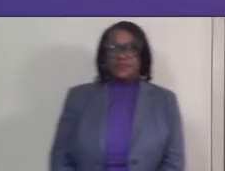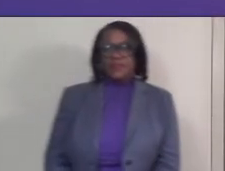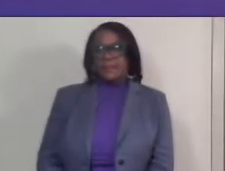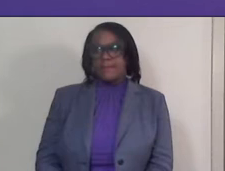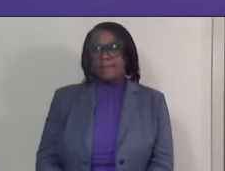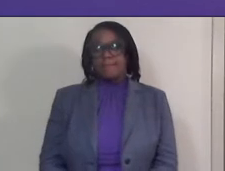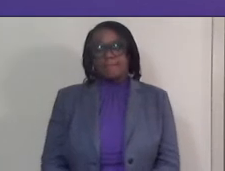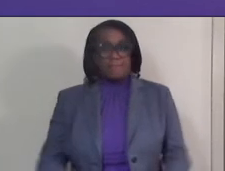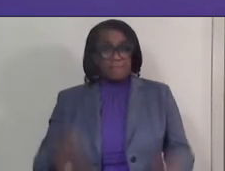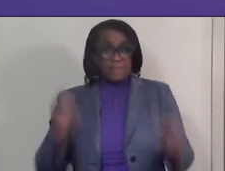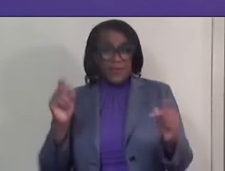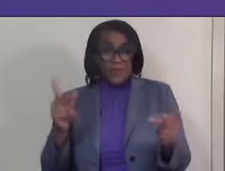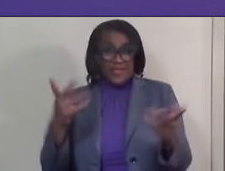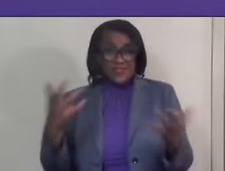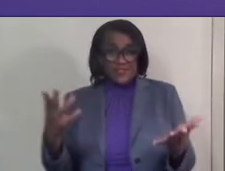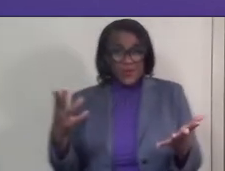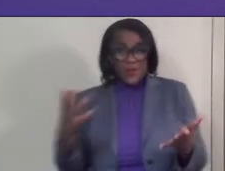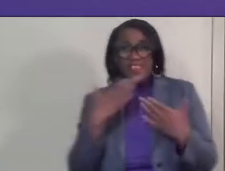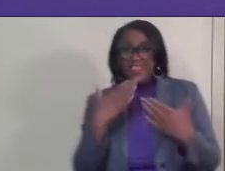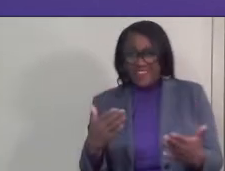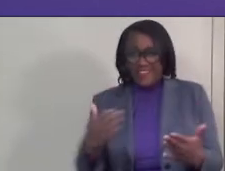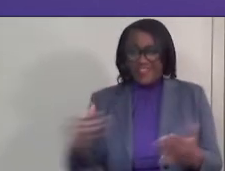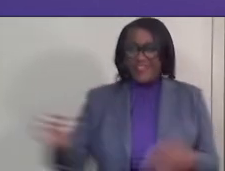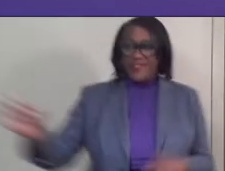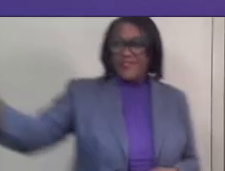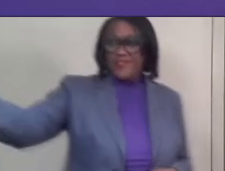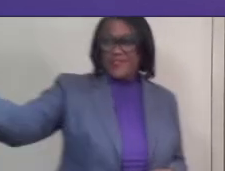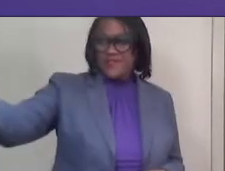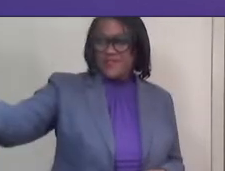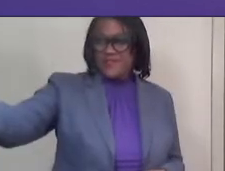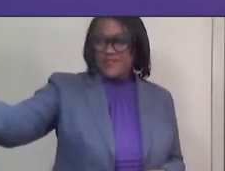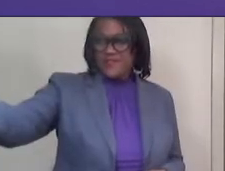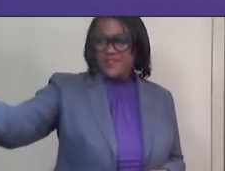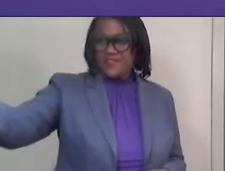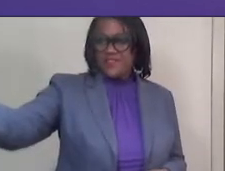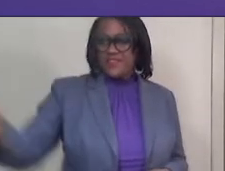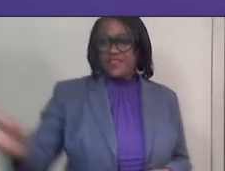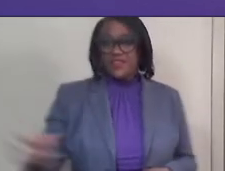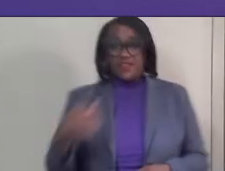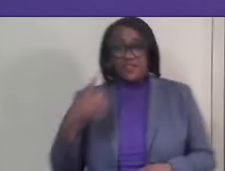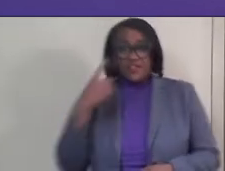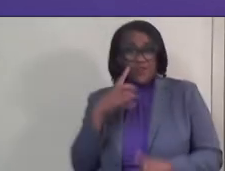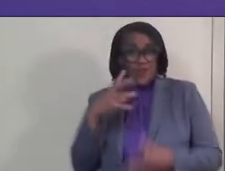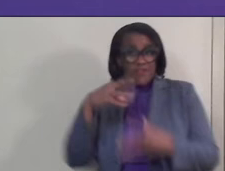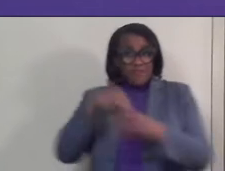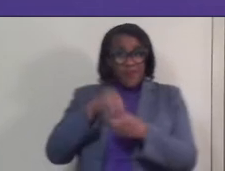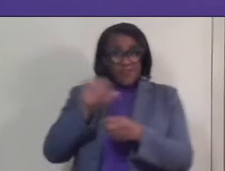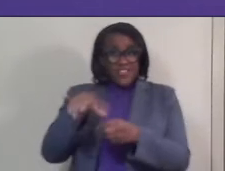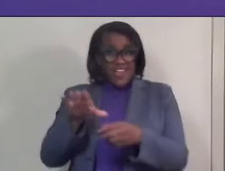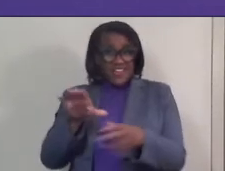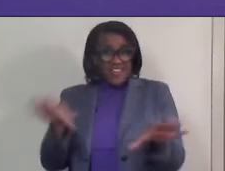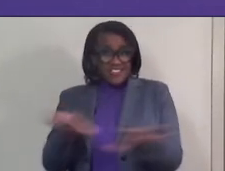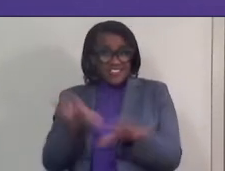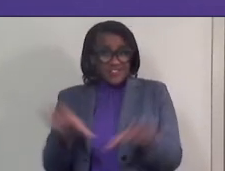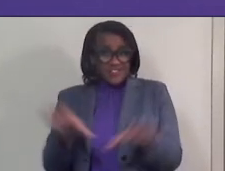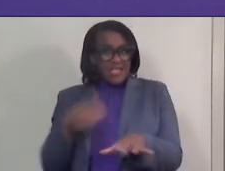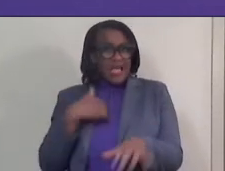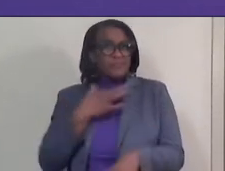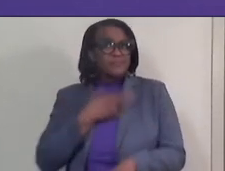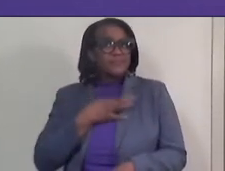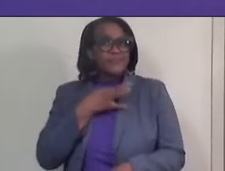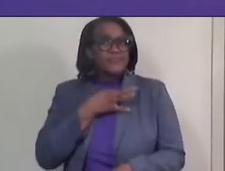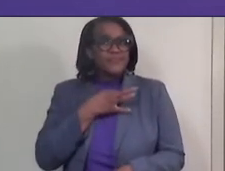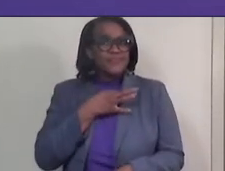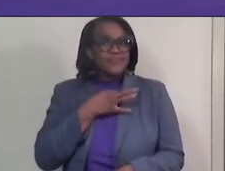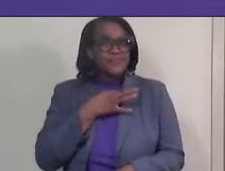All right. So thank you for engaging in that exercise. I'm curious